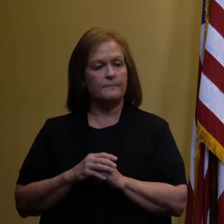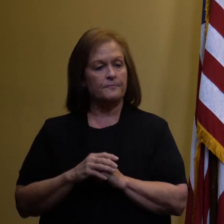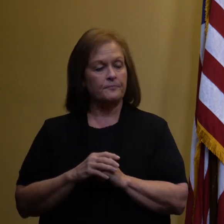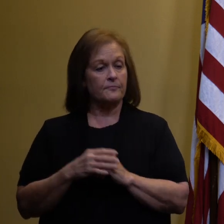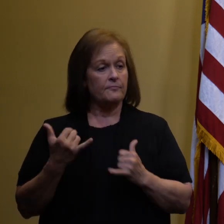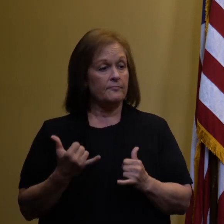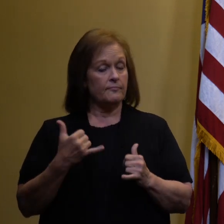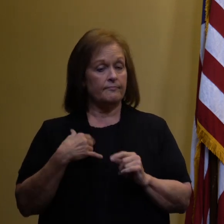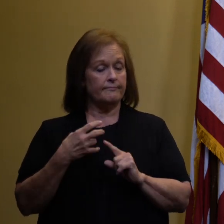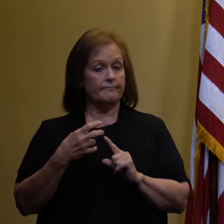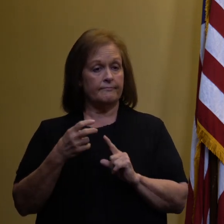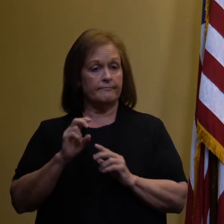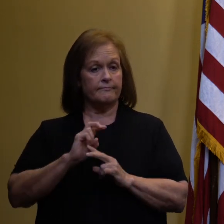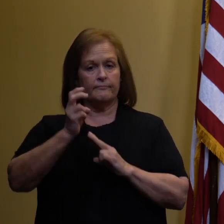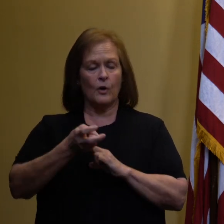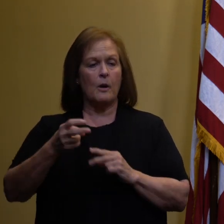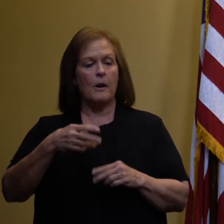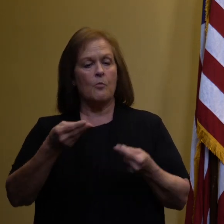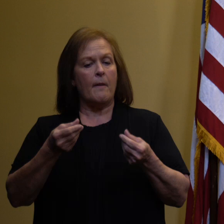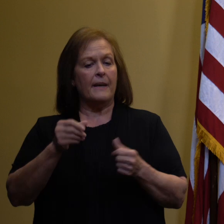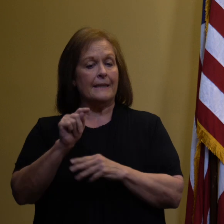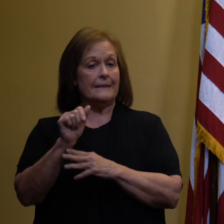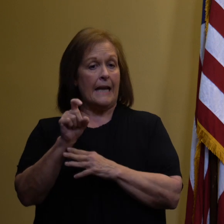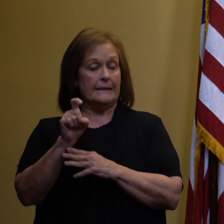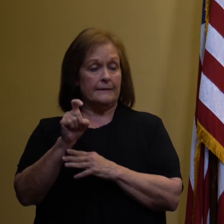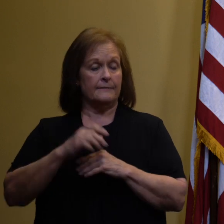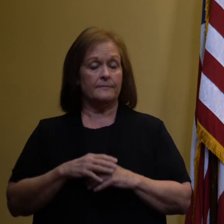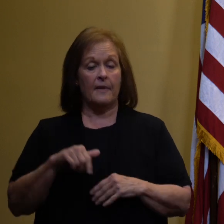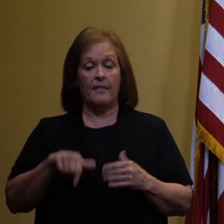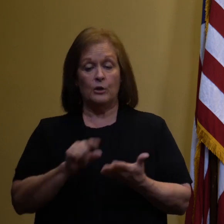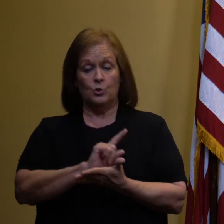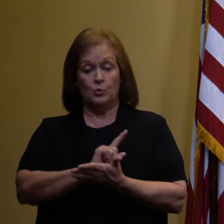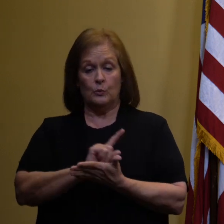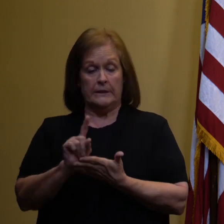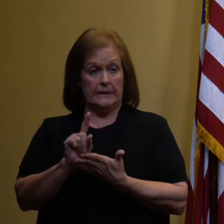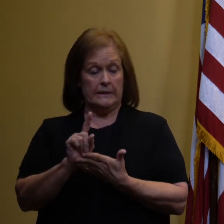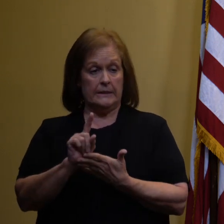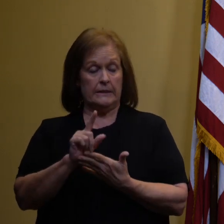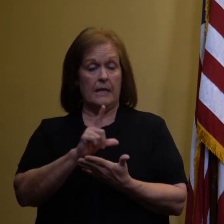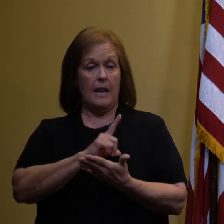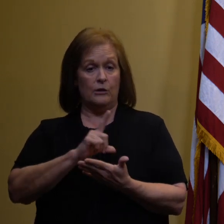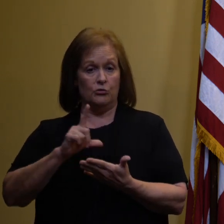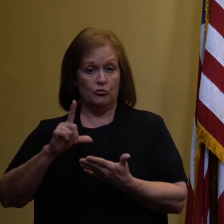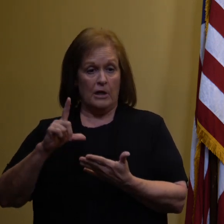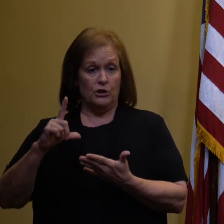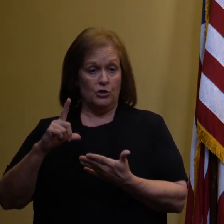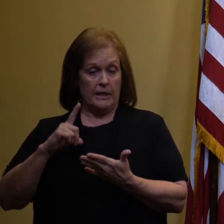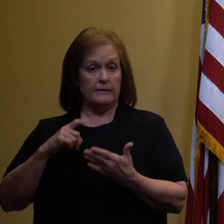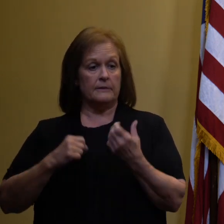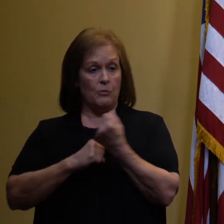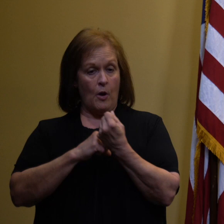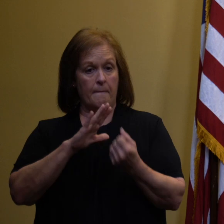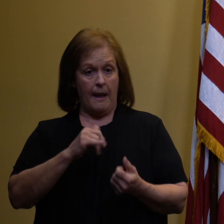I'm going to switch now to property taxes. This week, legislation that is fully